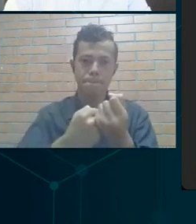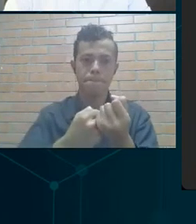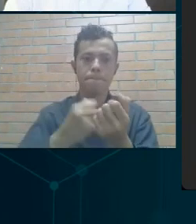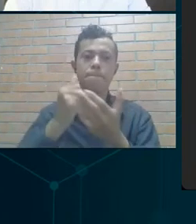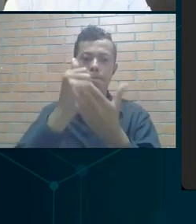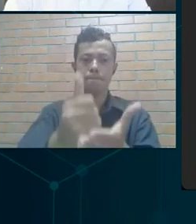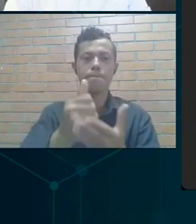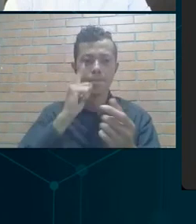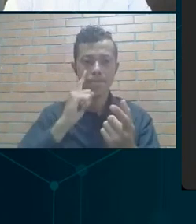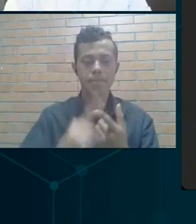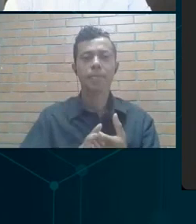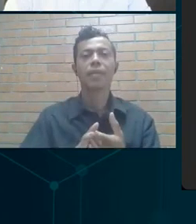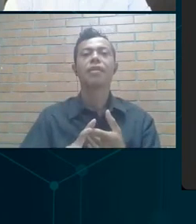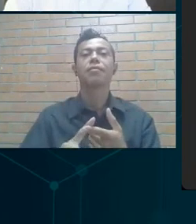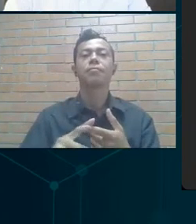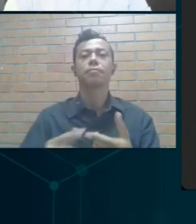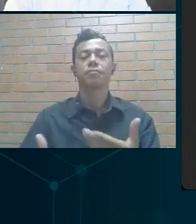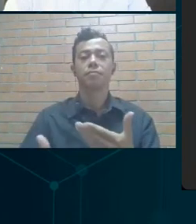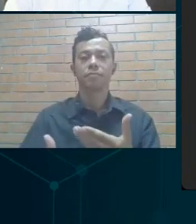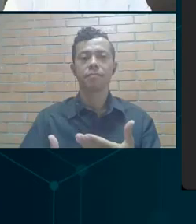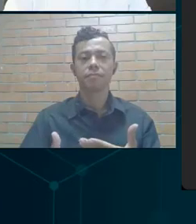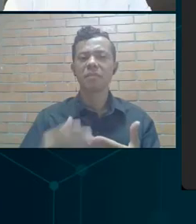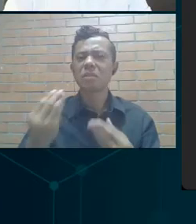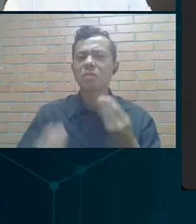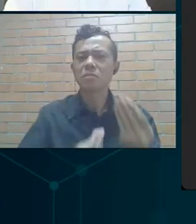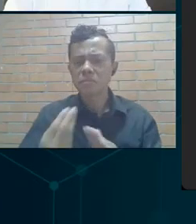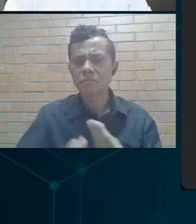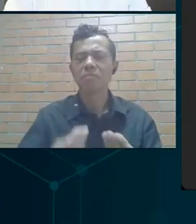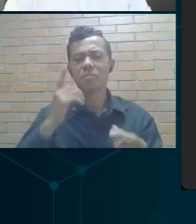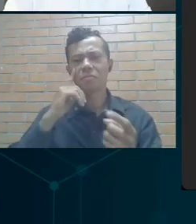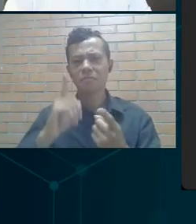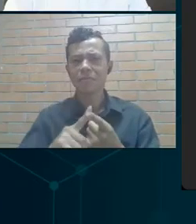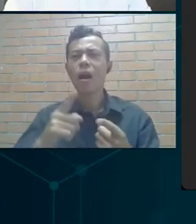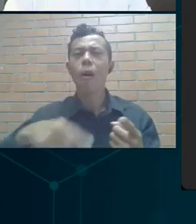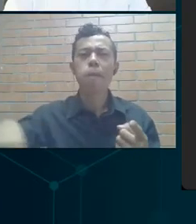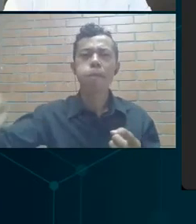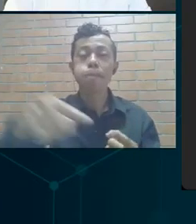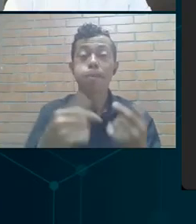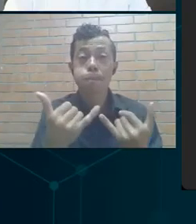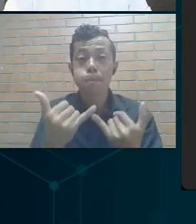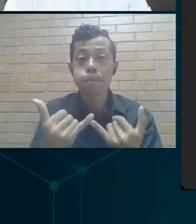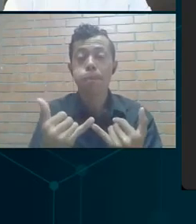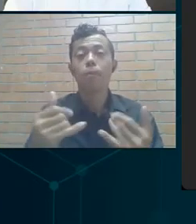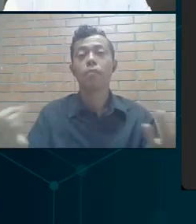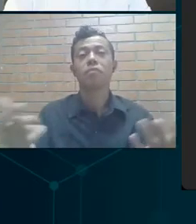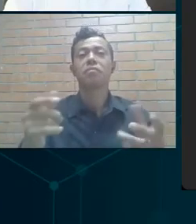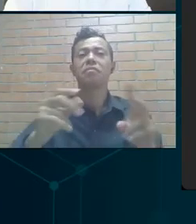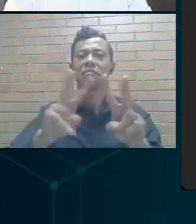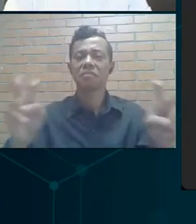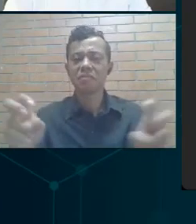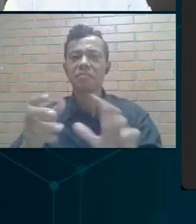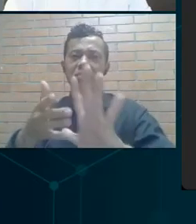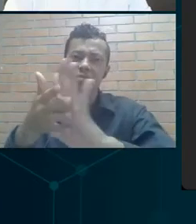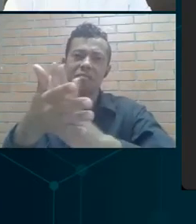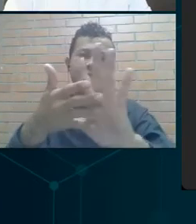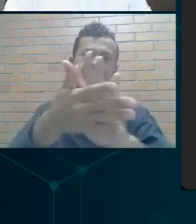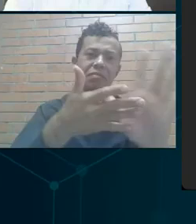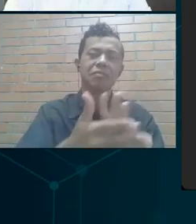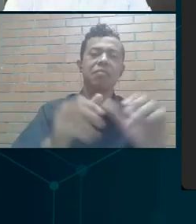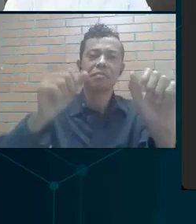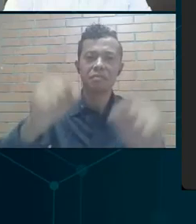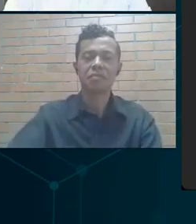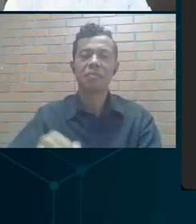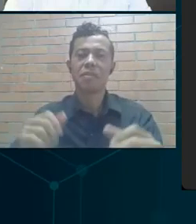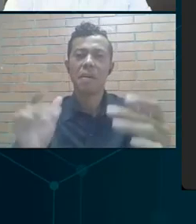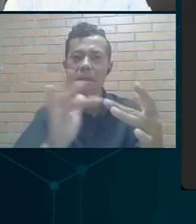extent, we've got this challenge of, okay, we can get data from thousands of devices. What do we